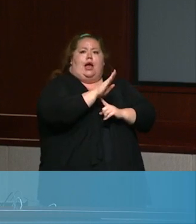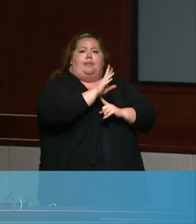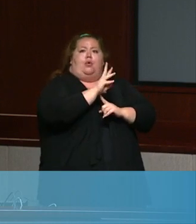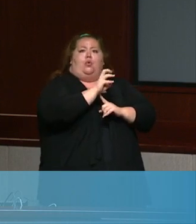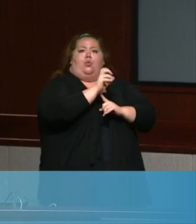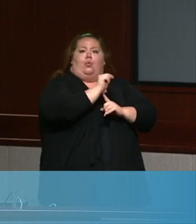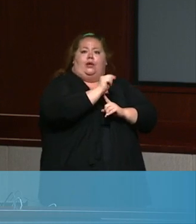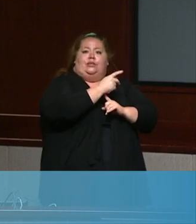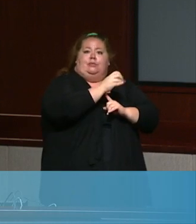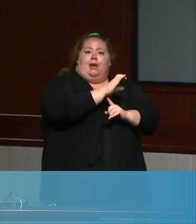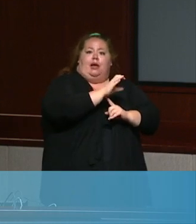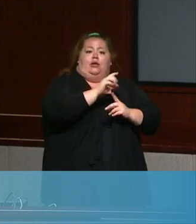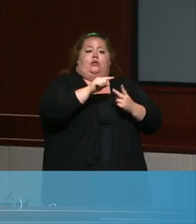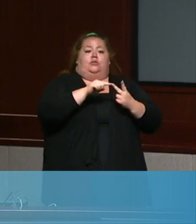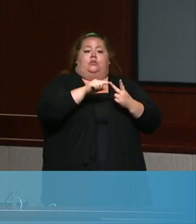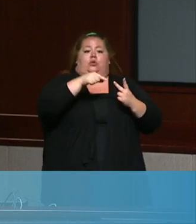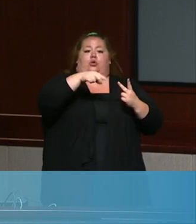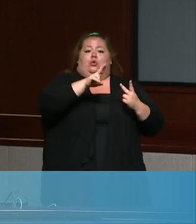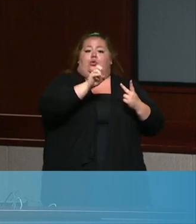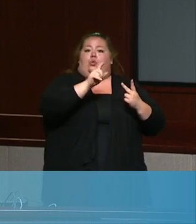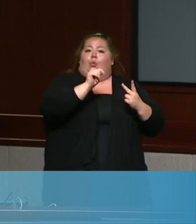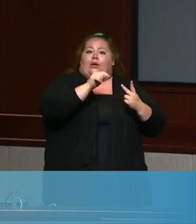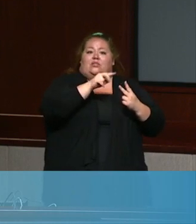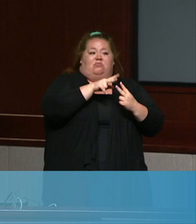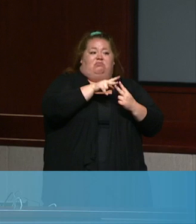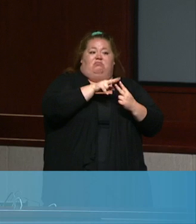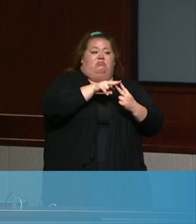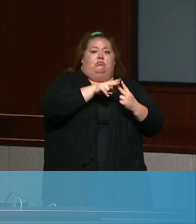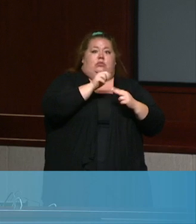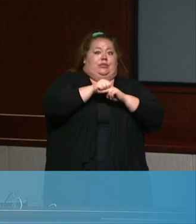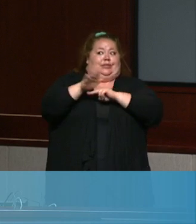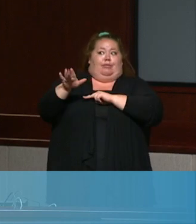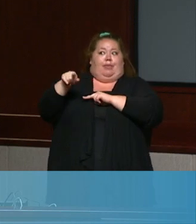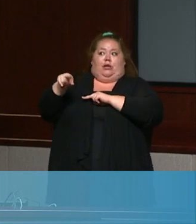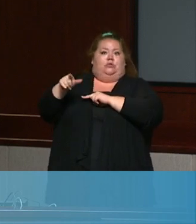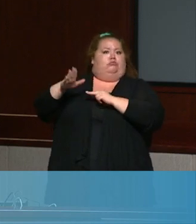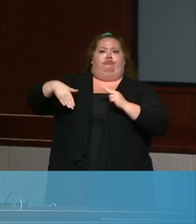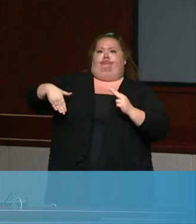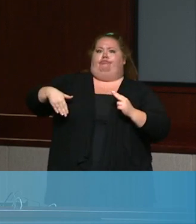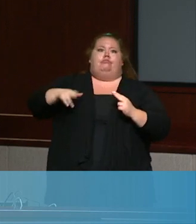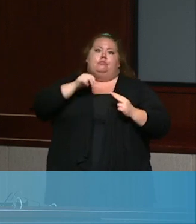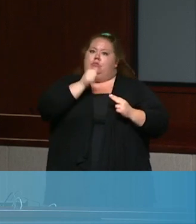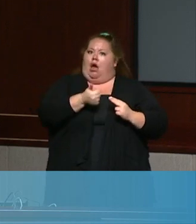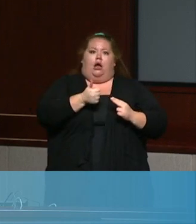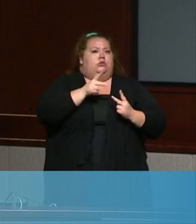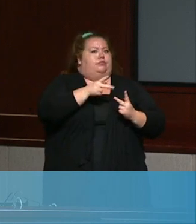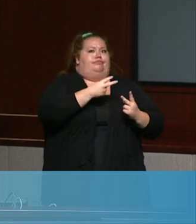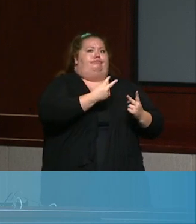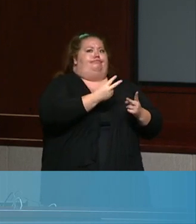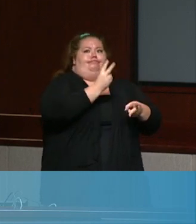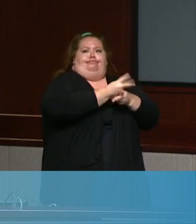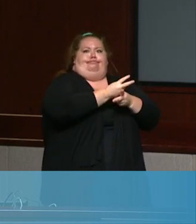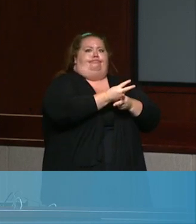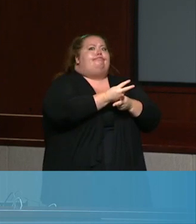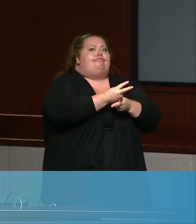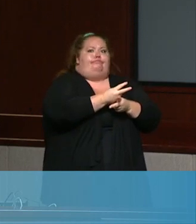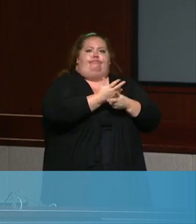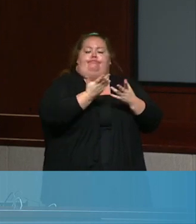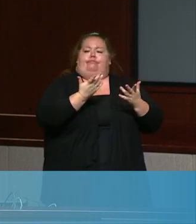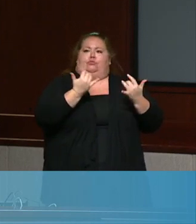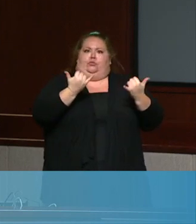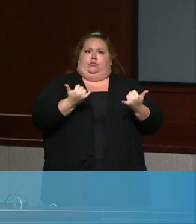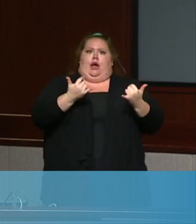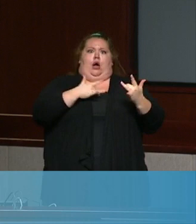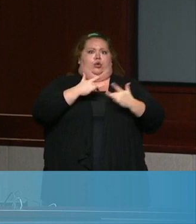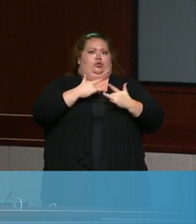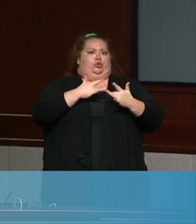no longer even submitting to CalReady, and that presents obviously some concerns to us. So we're awaiting further guidance